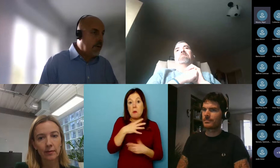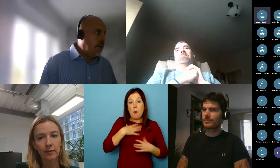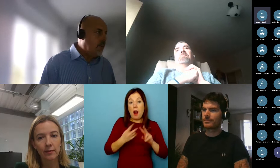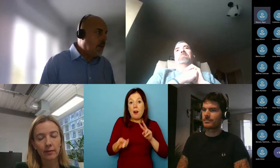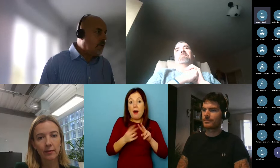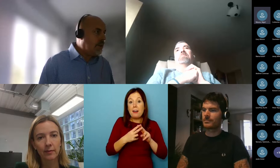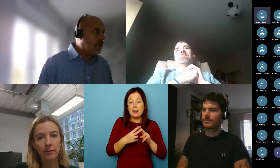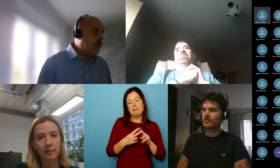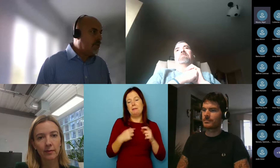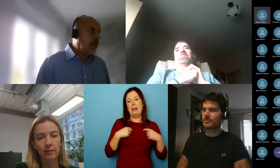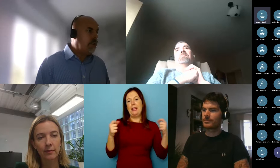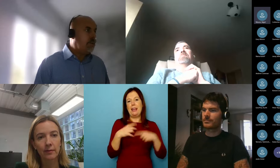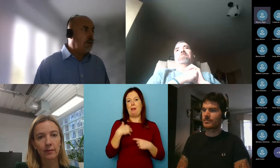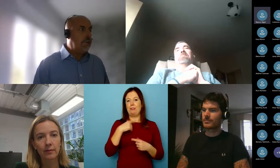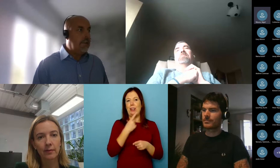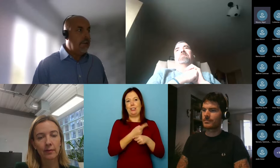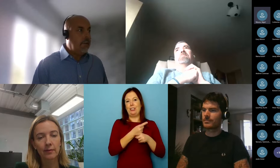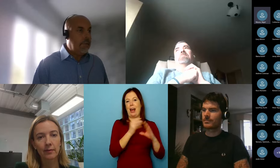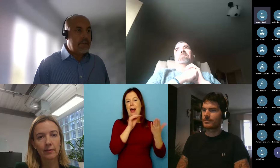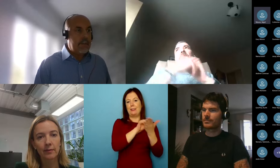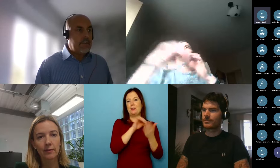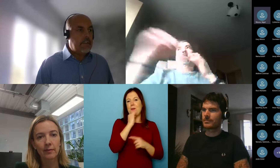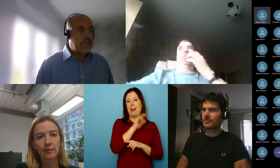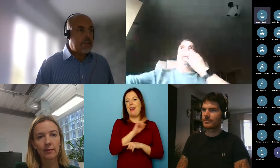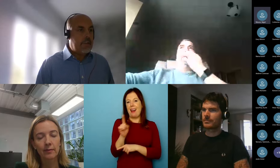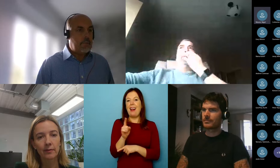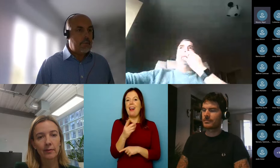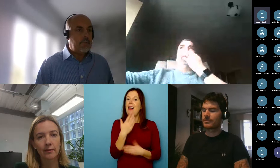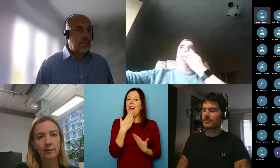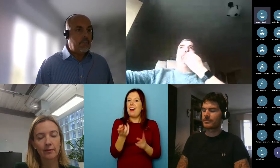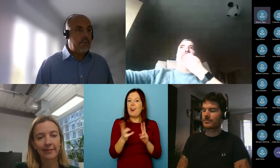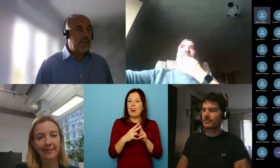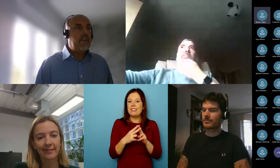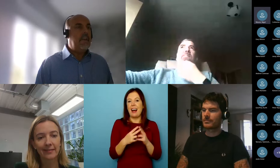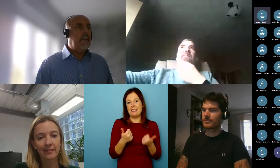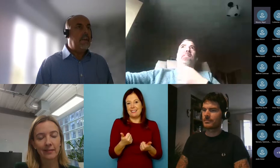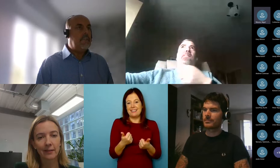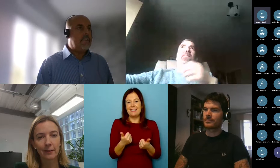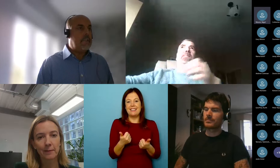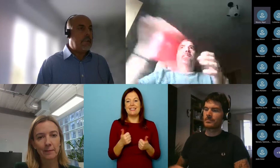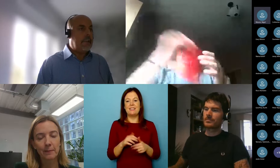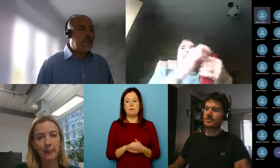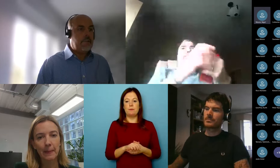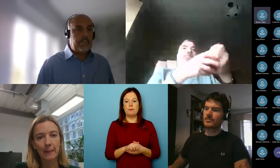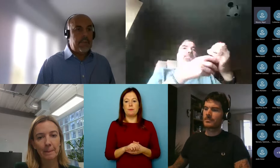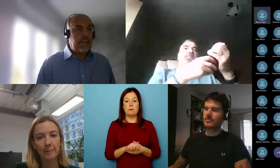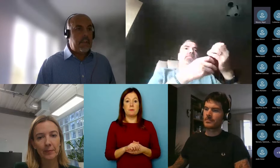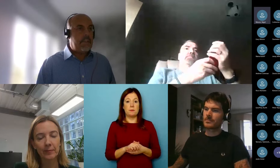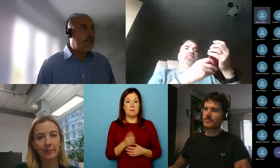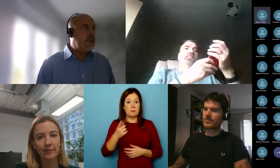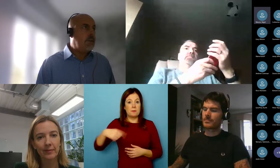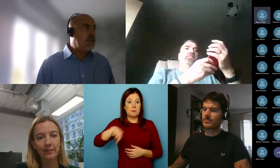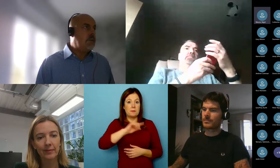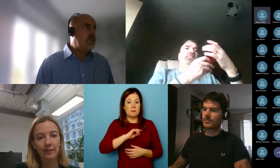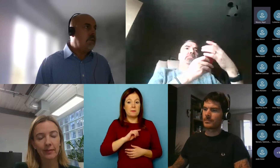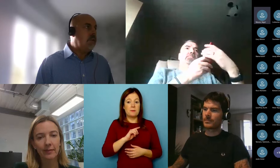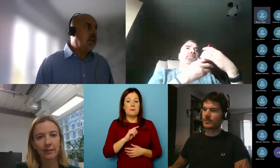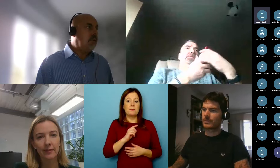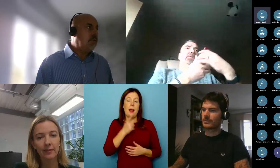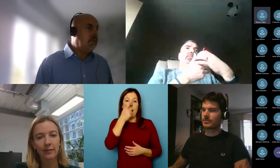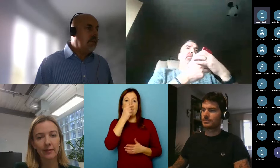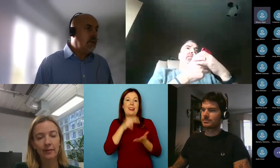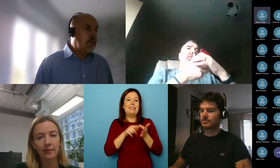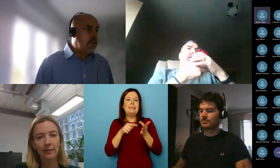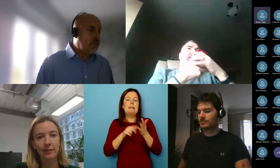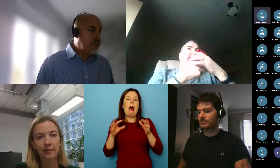we'll pop our email addresses in the chat as well later. Please get in touch if there's anything else we can follow up on. And just to say thanks for AbilityNet for setting up the session